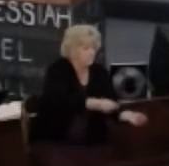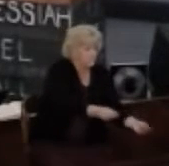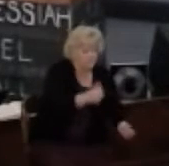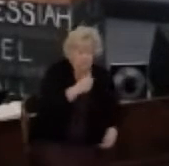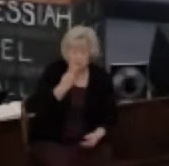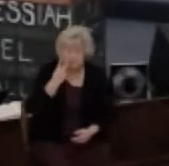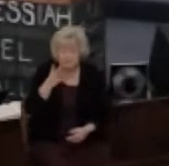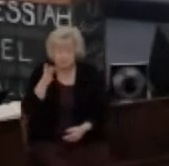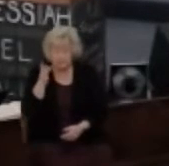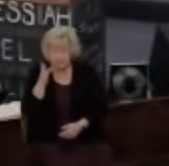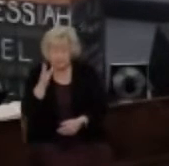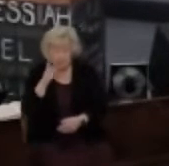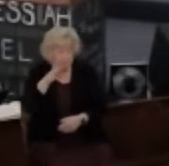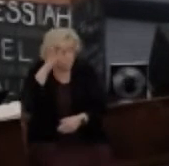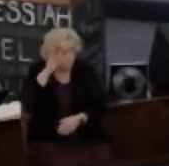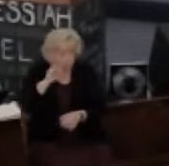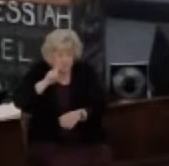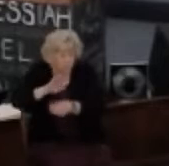parents.